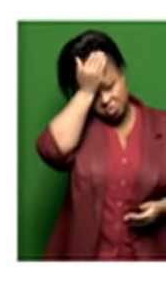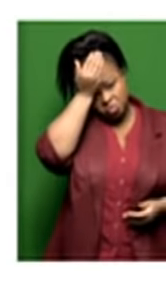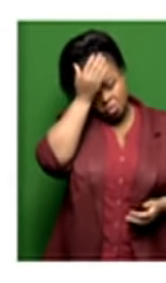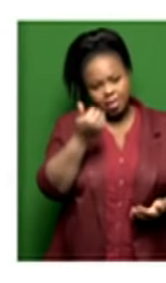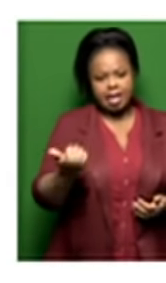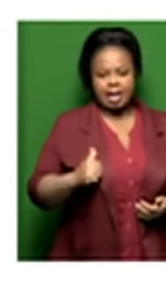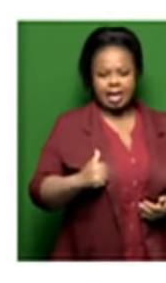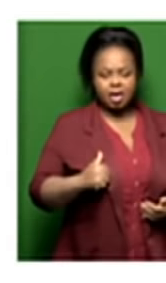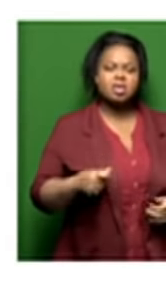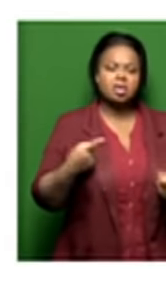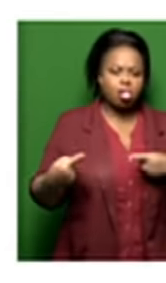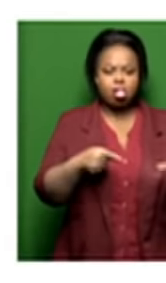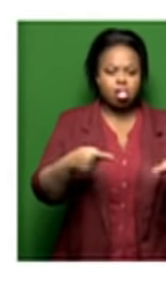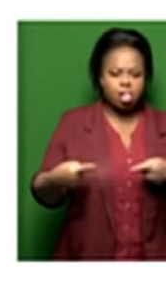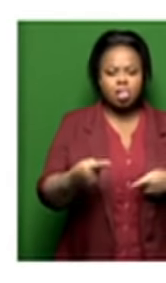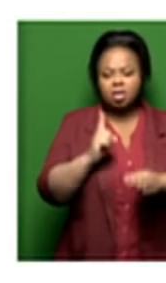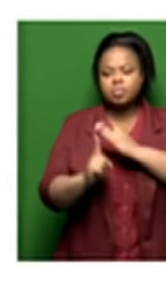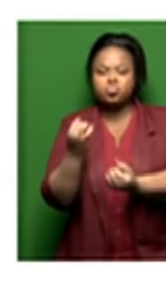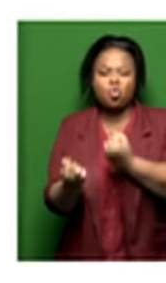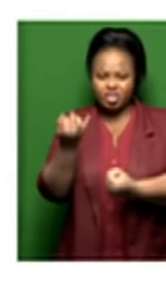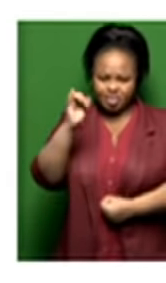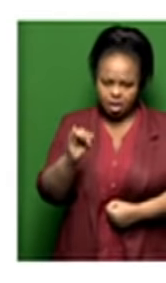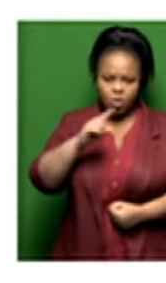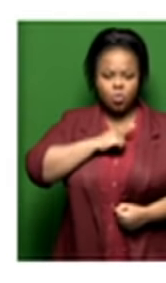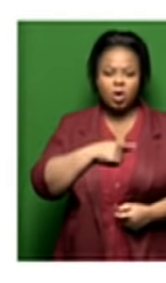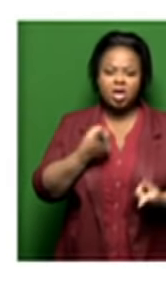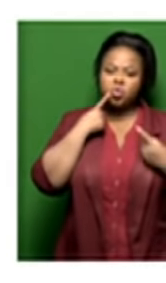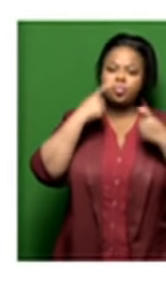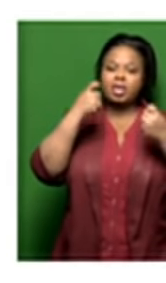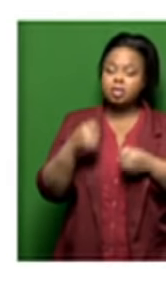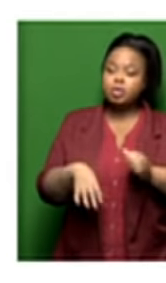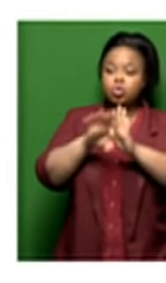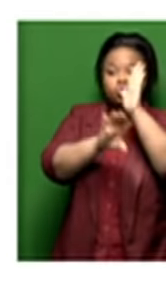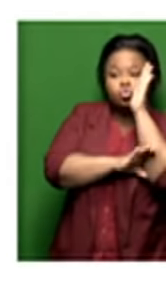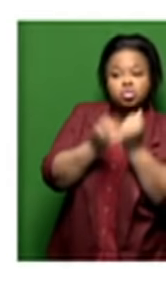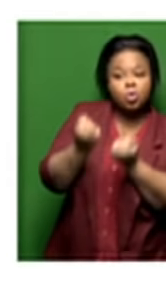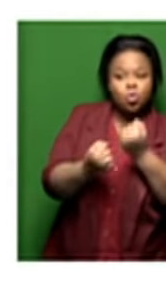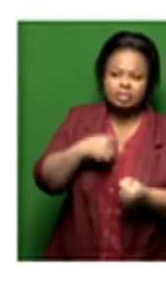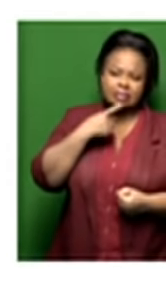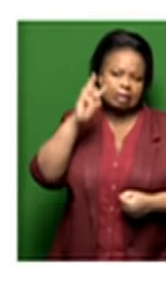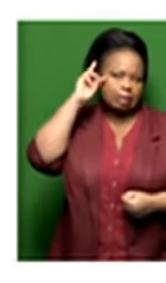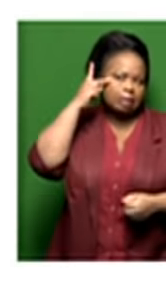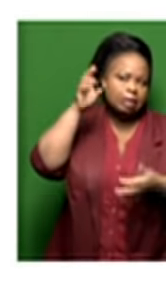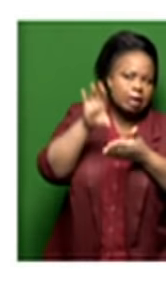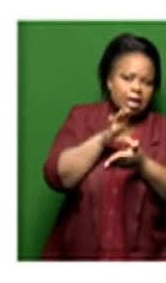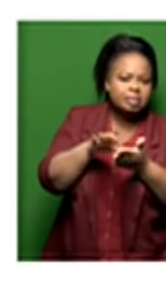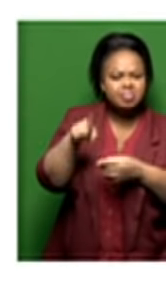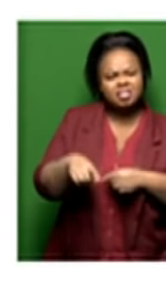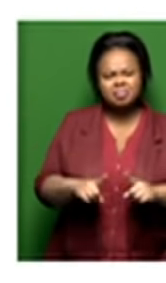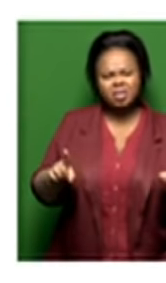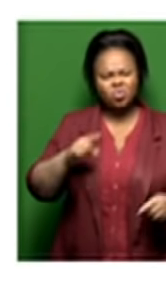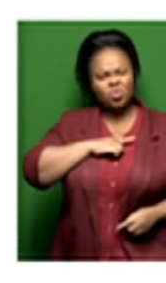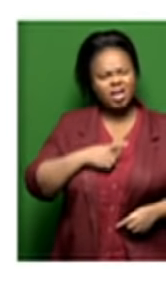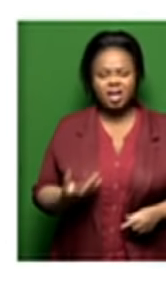actually fight and petition the court. He has petitioned the Constitutional Court to look into that decision. It will have looked